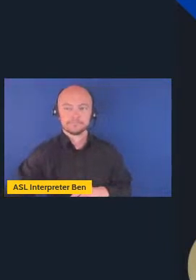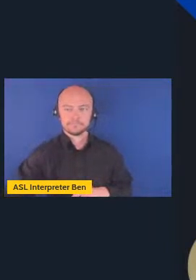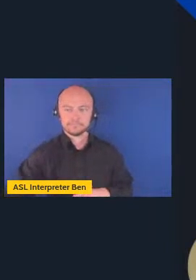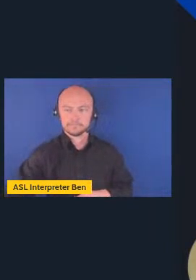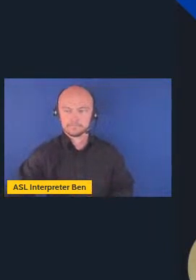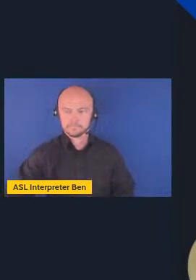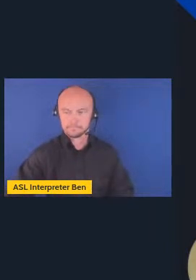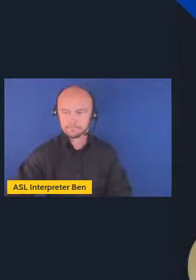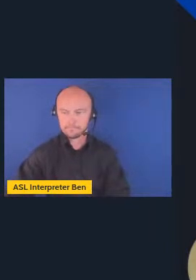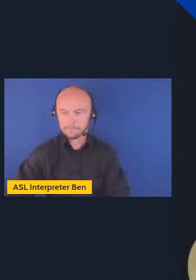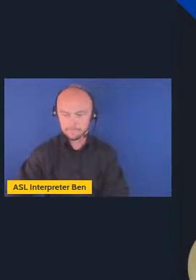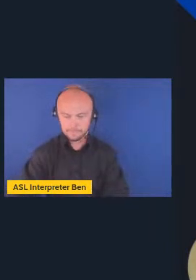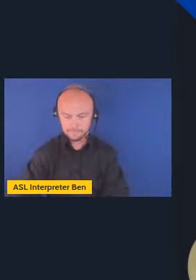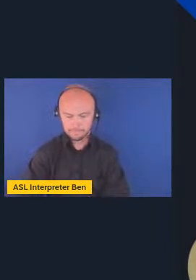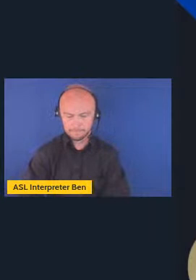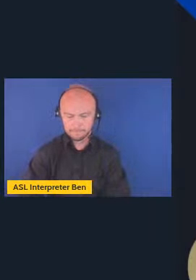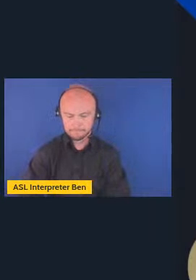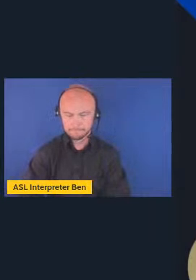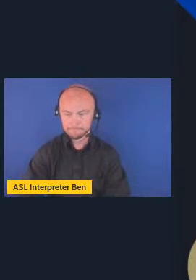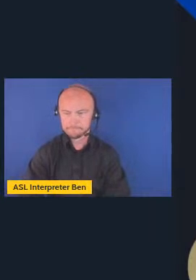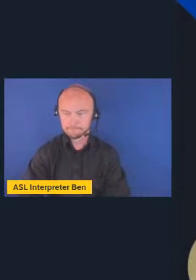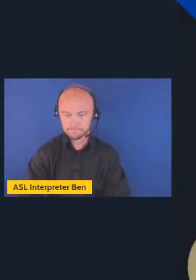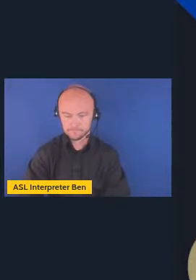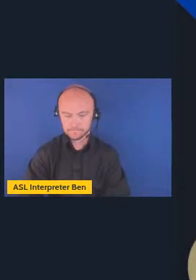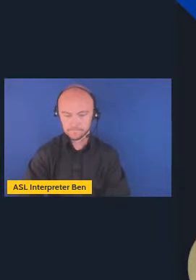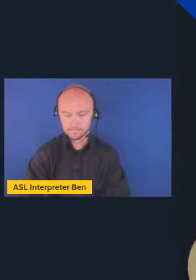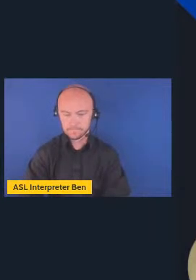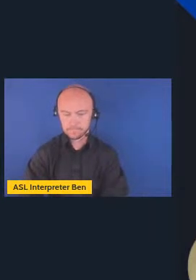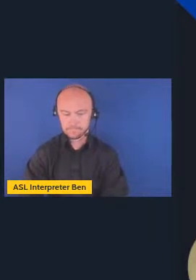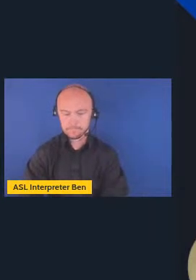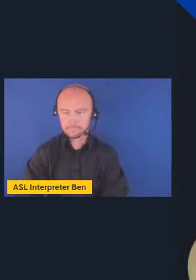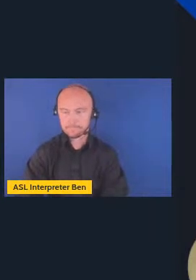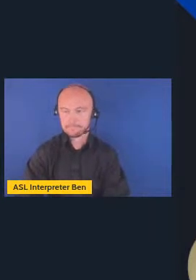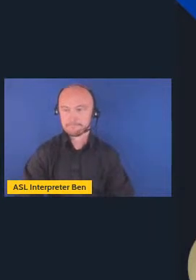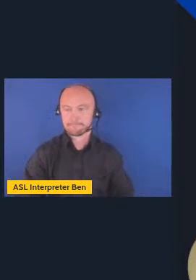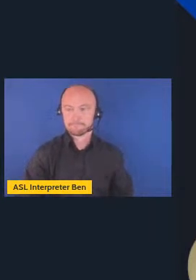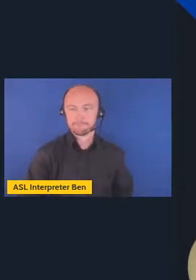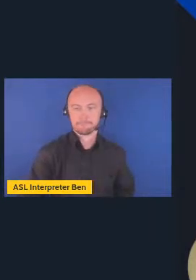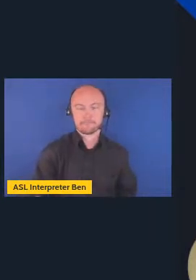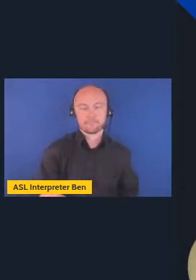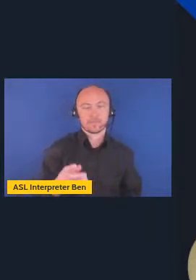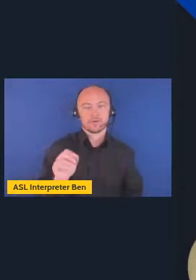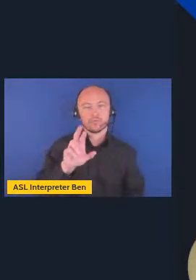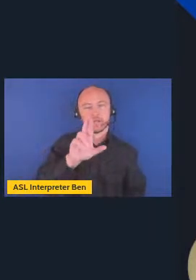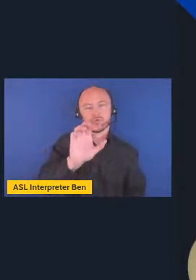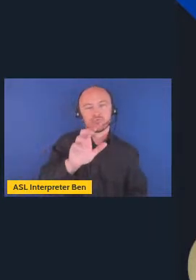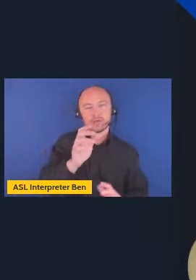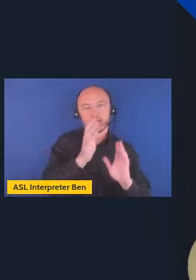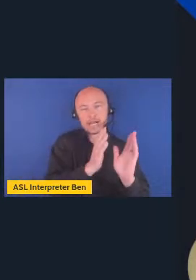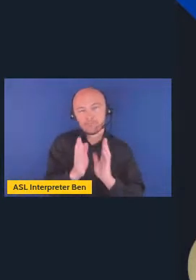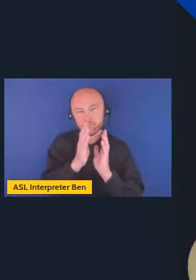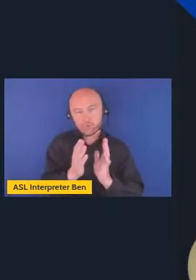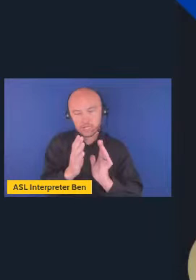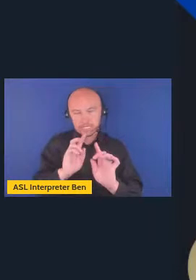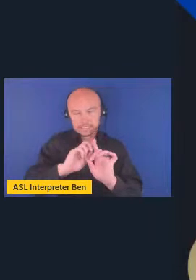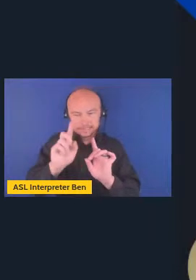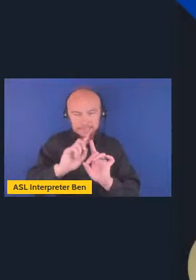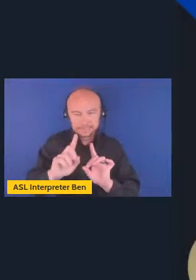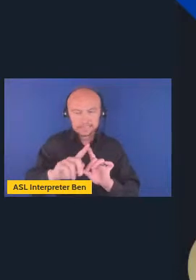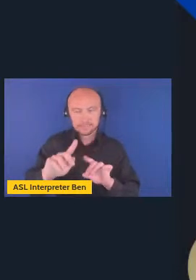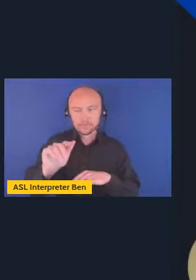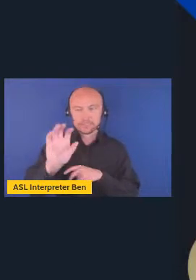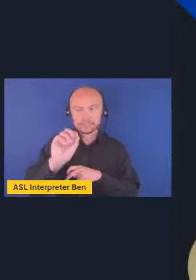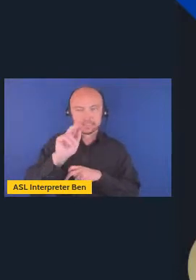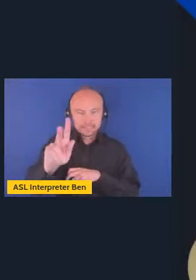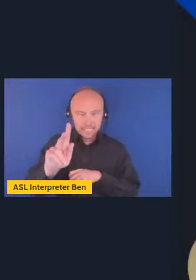now the back end, we had to kind of reorganize the services into different stacks. So we